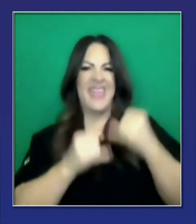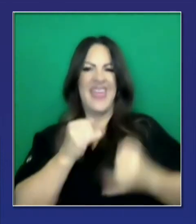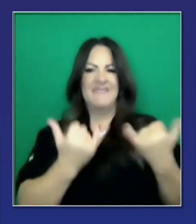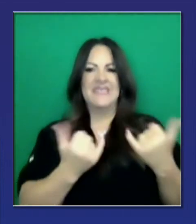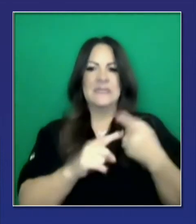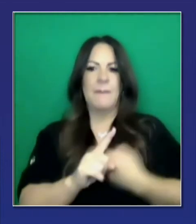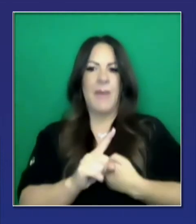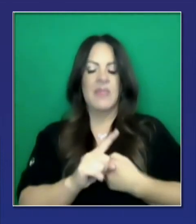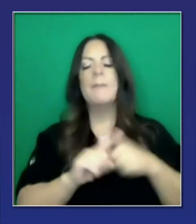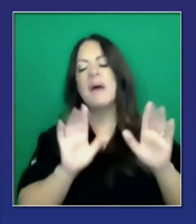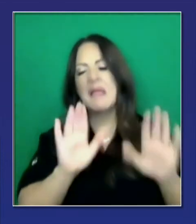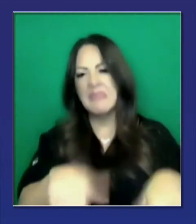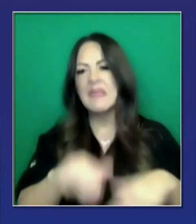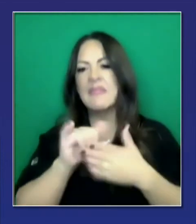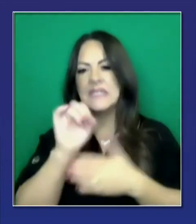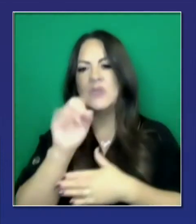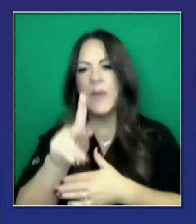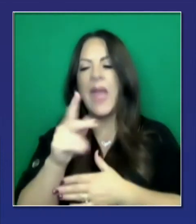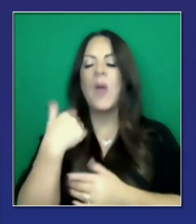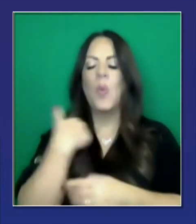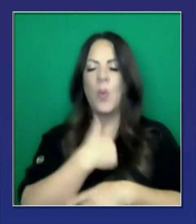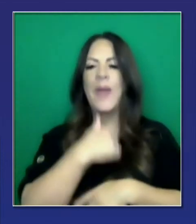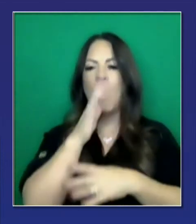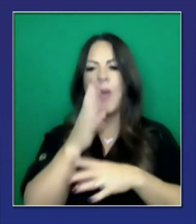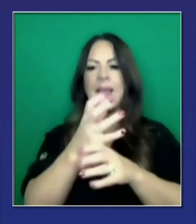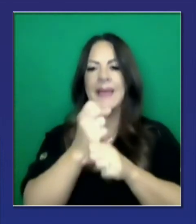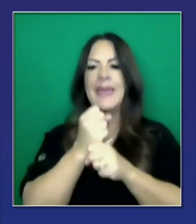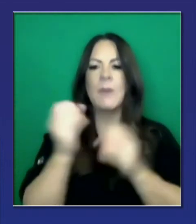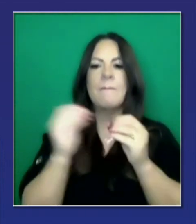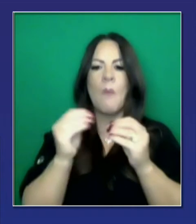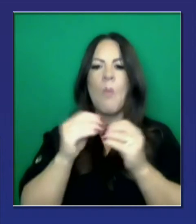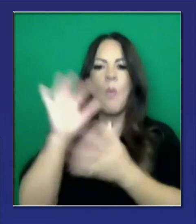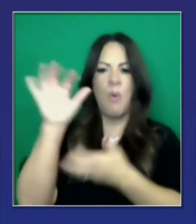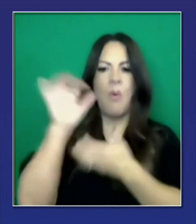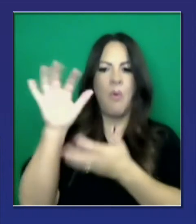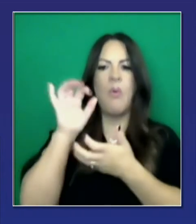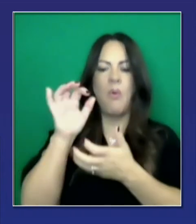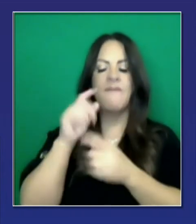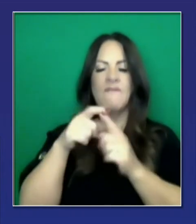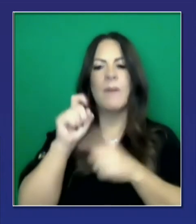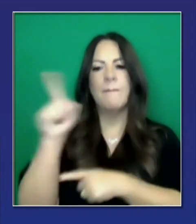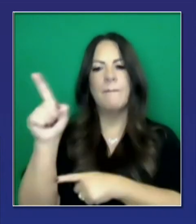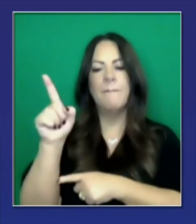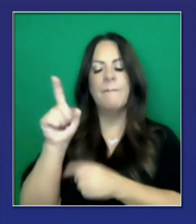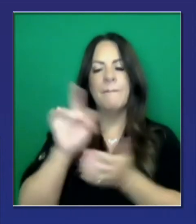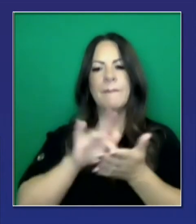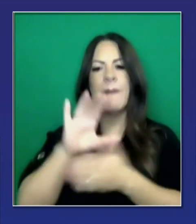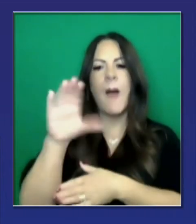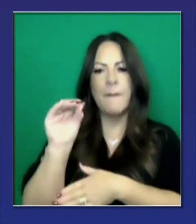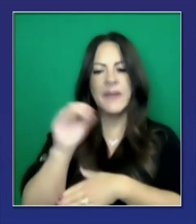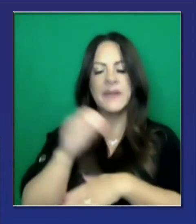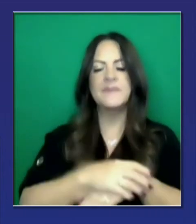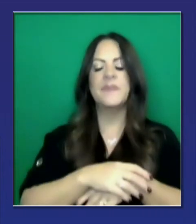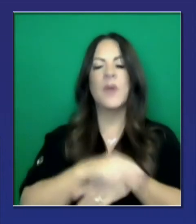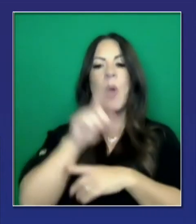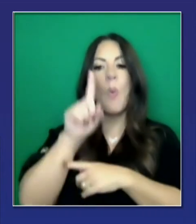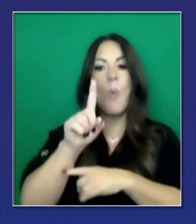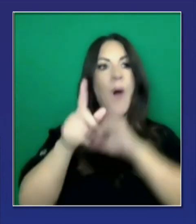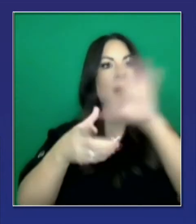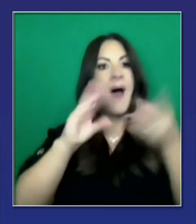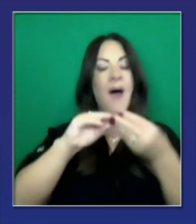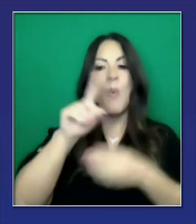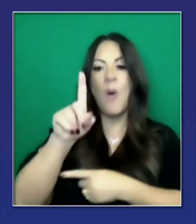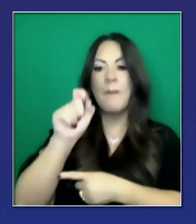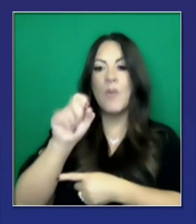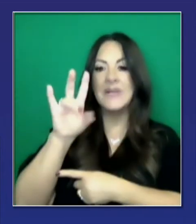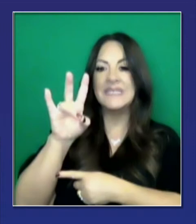nonetheless, we're hoping to catch up. We're hoping to see more of these doses arrive in the state. But 1.76 million is what